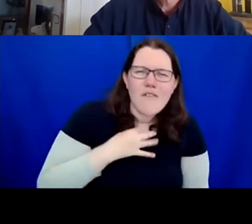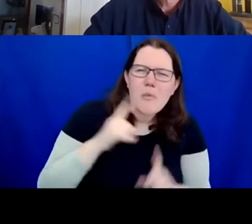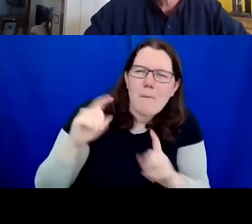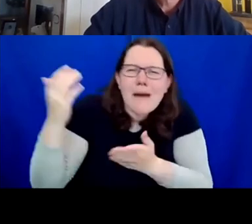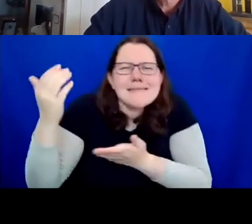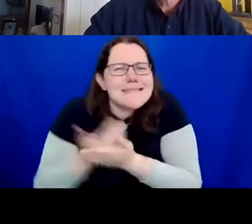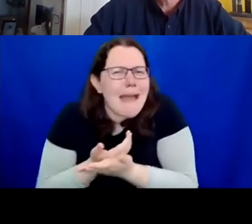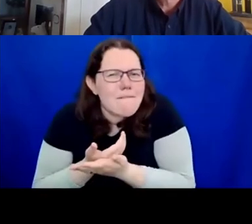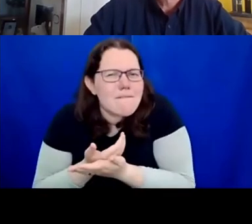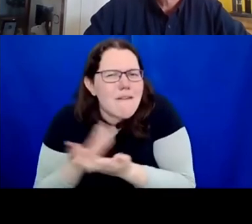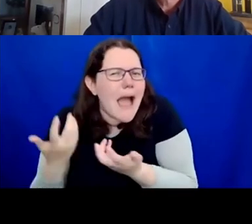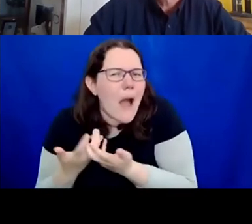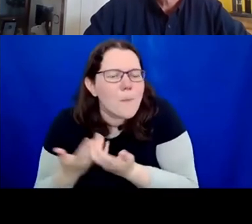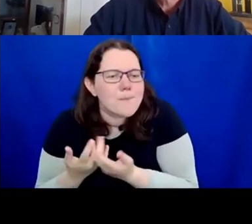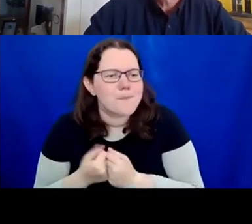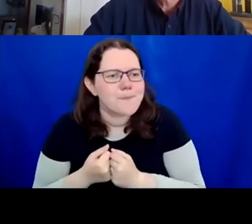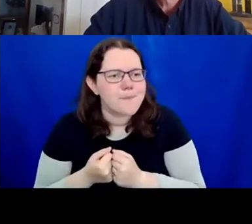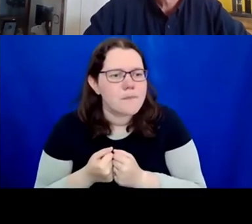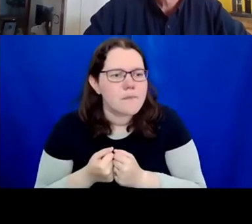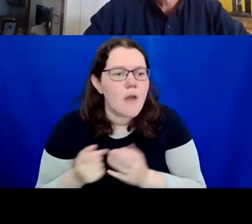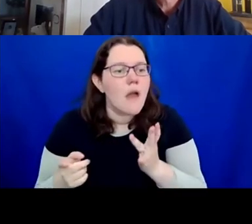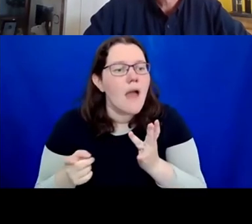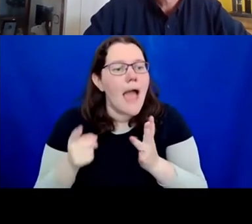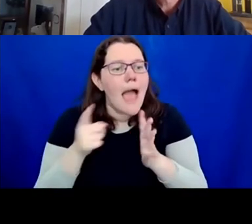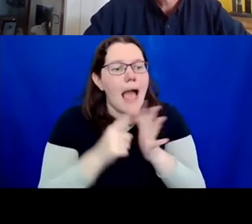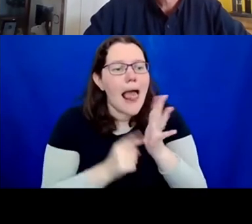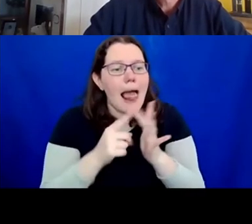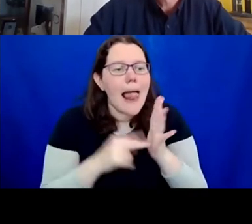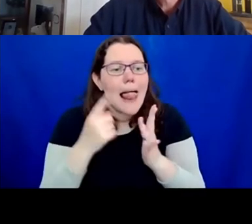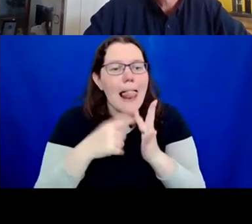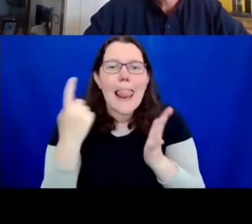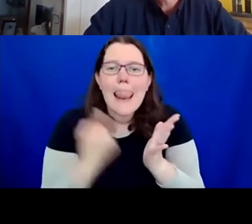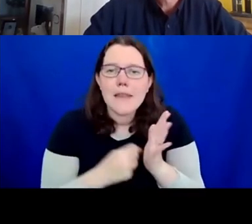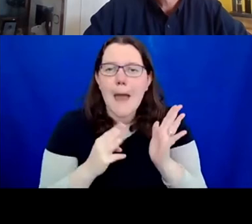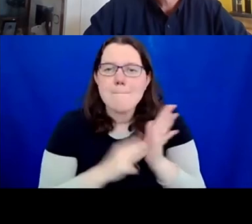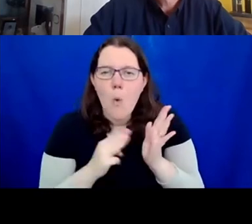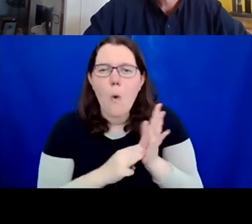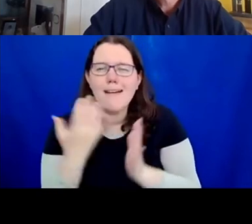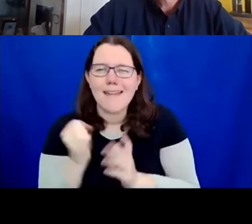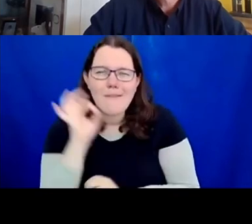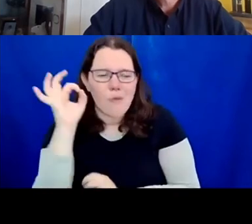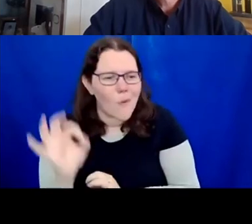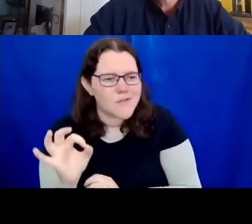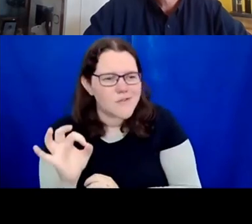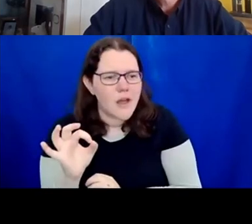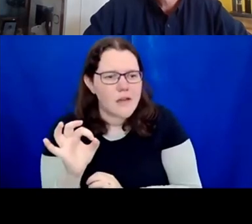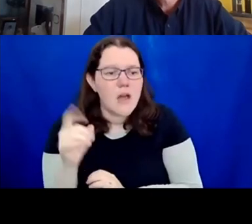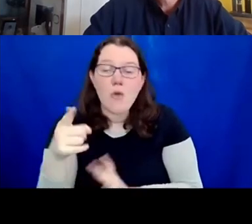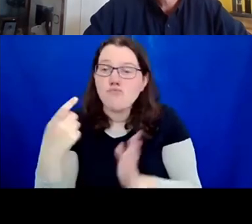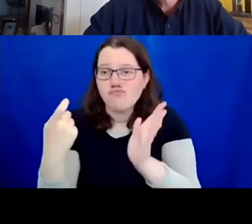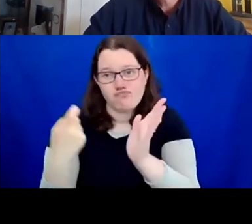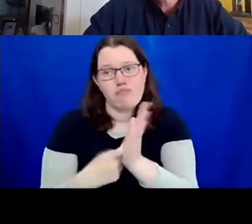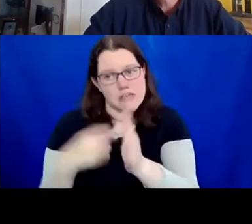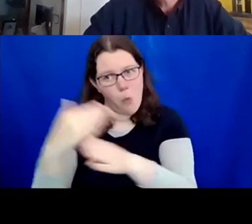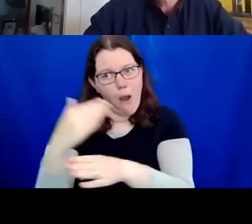Eleanor Morgan. I've been fueled by Richard's work as an academic. I'm wondering about the panel's thoughts on how to effectively